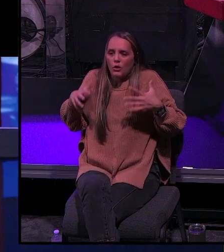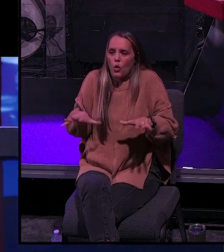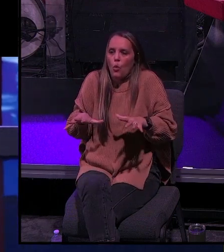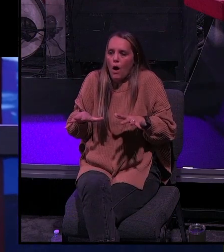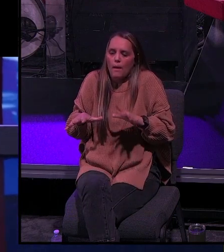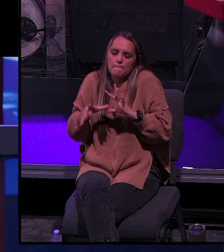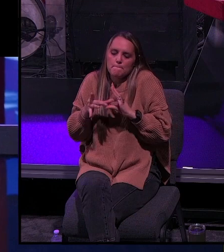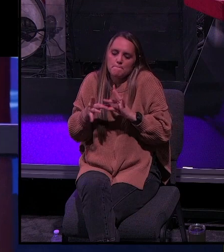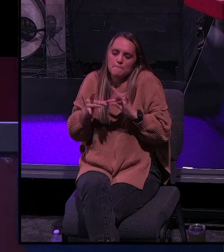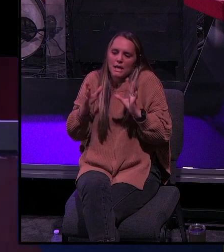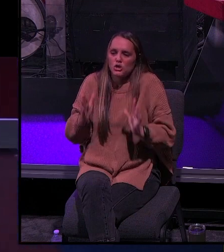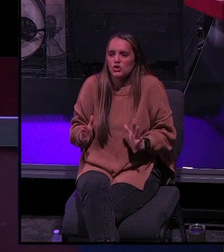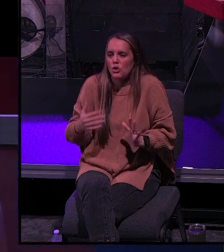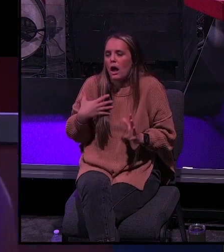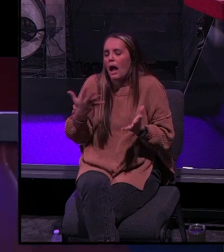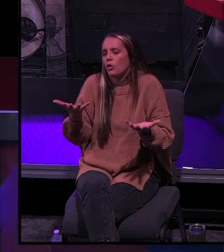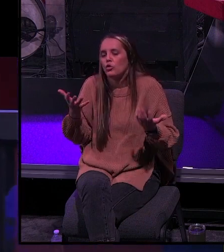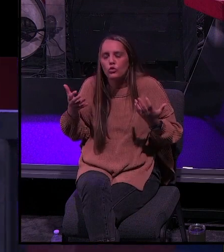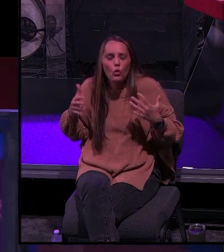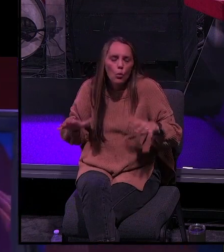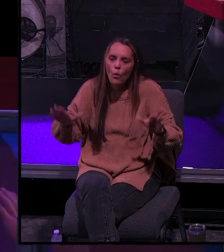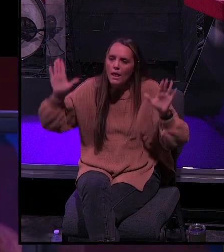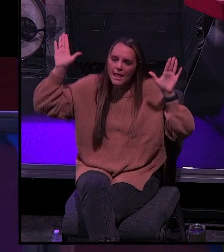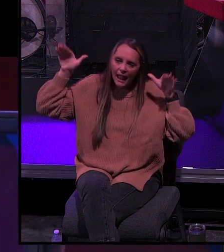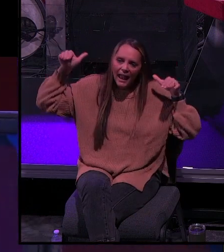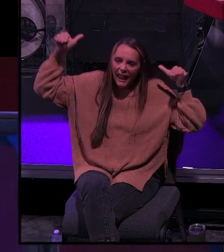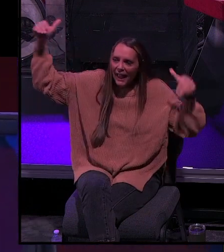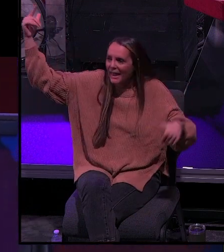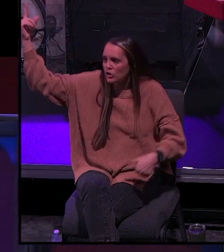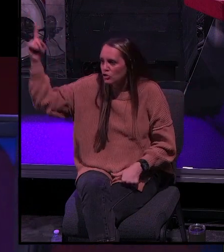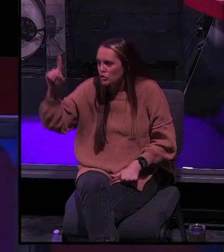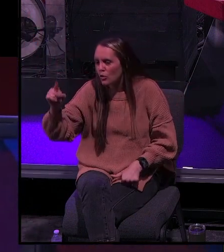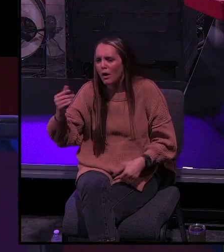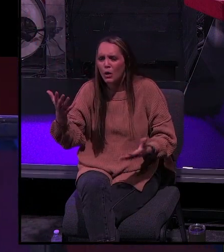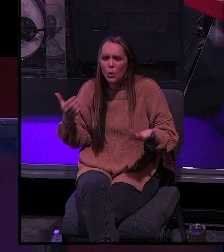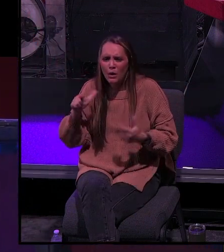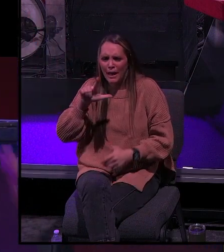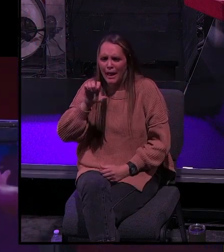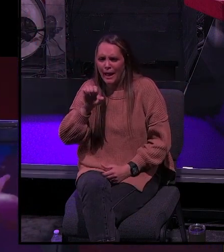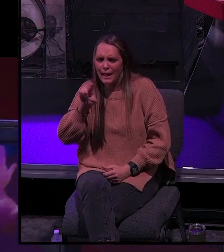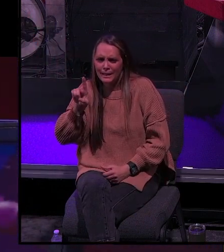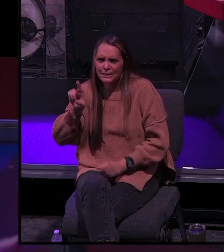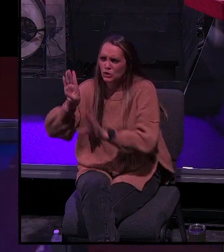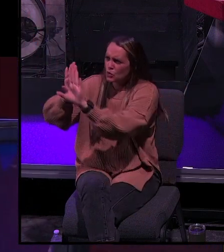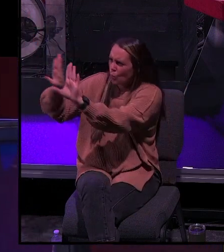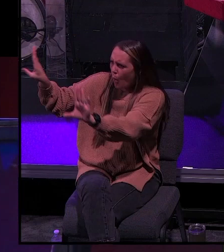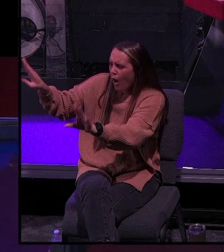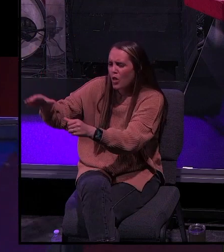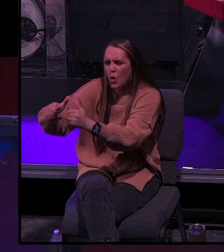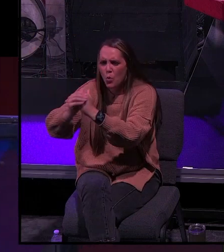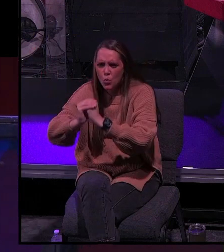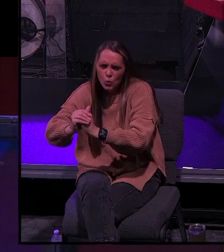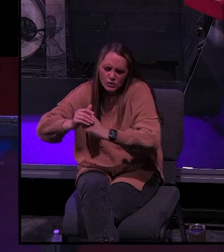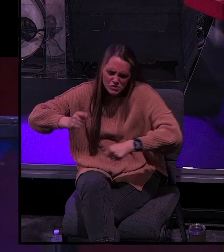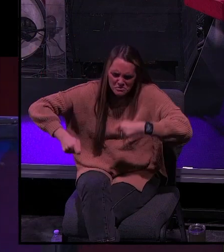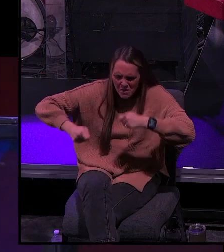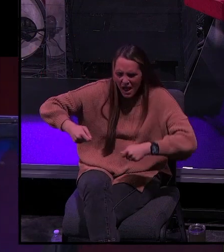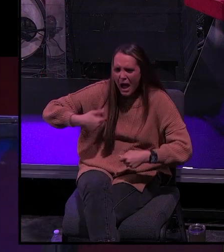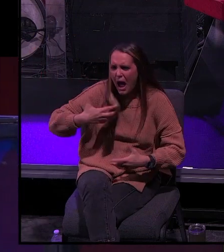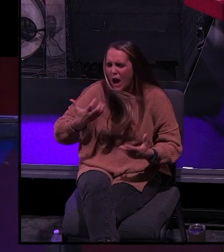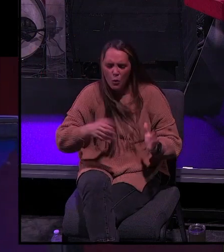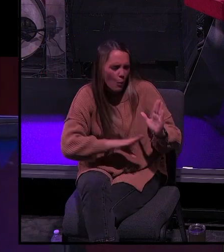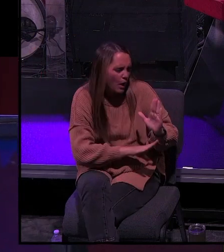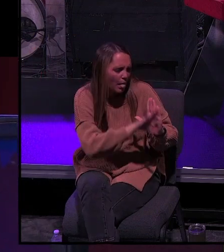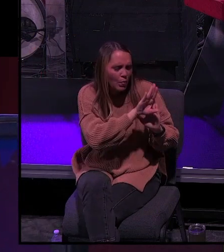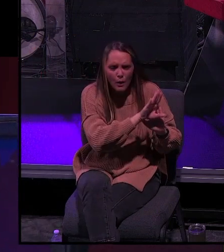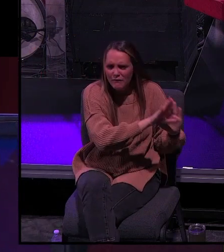an angel. I don't want an LED wall. I don't want a really great rock and worship band. I don't want a thriving kids ministry. I want